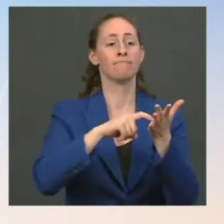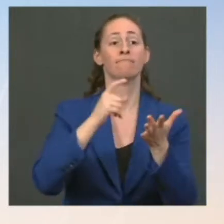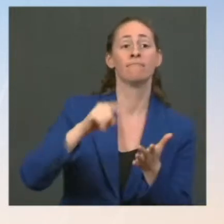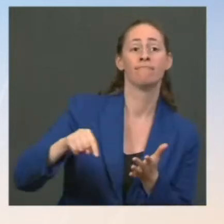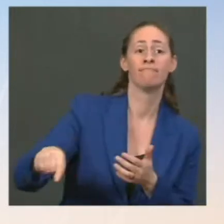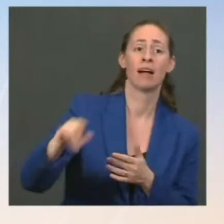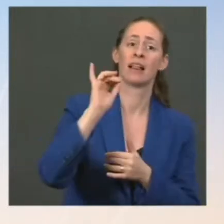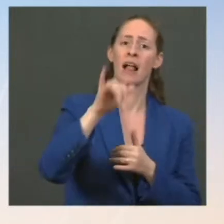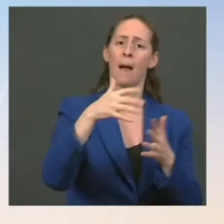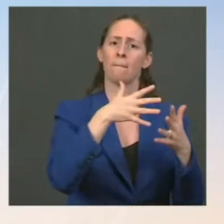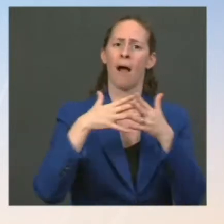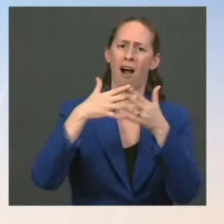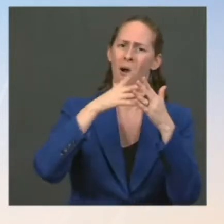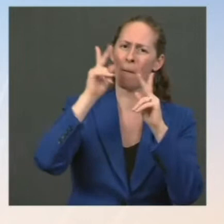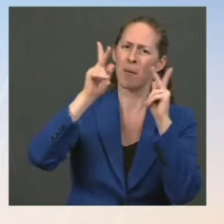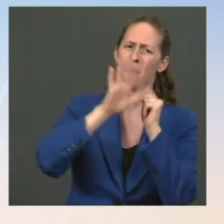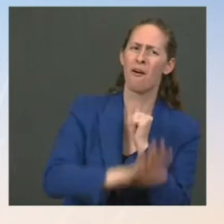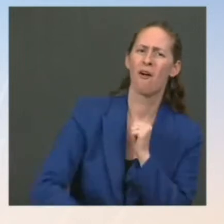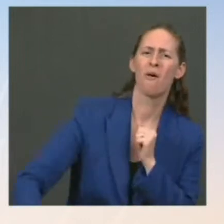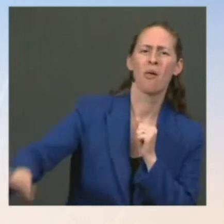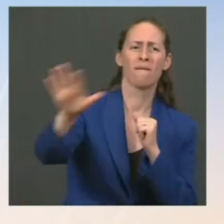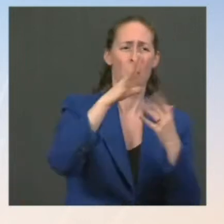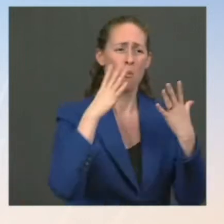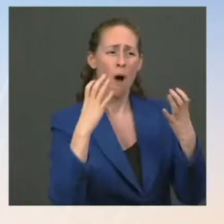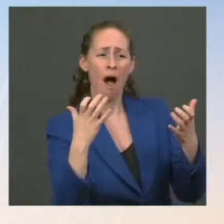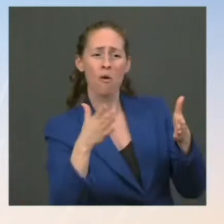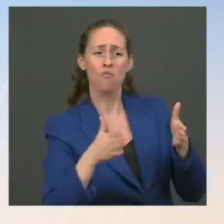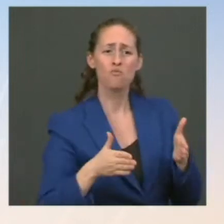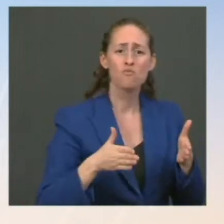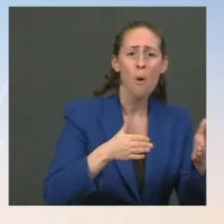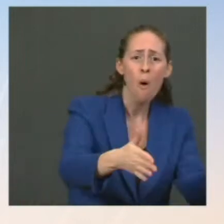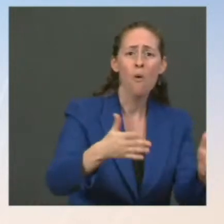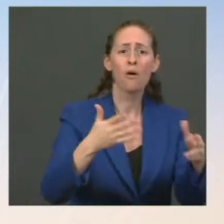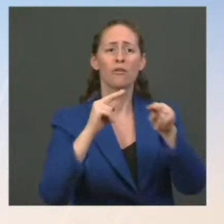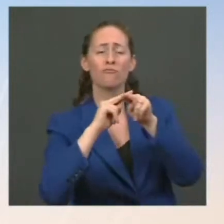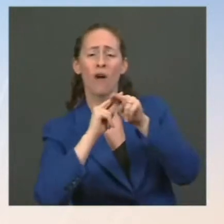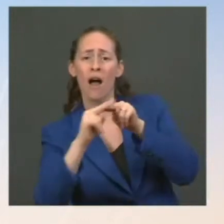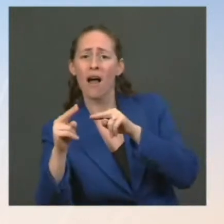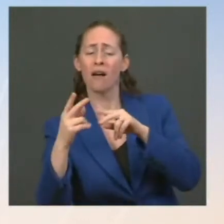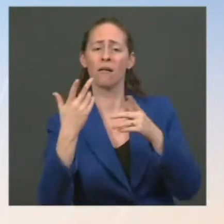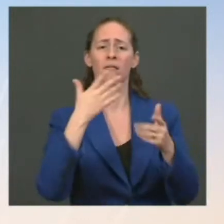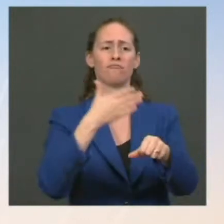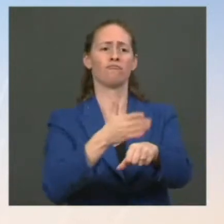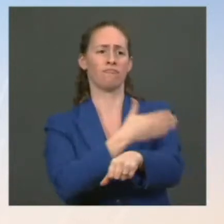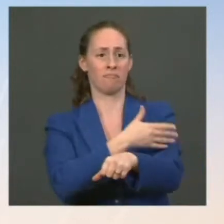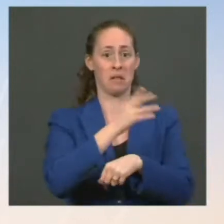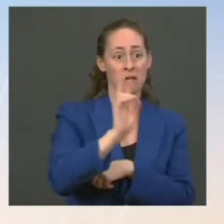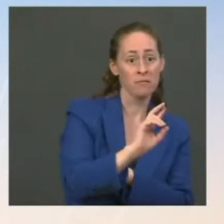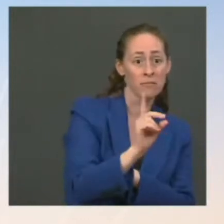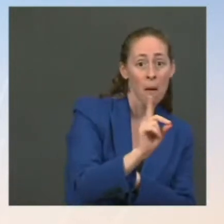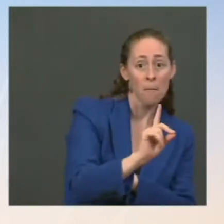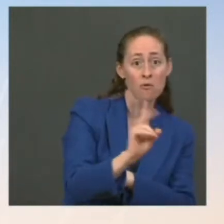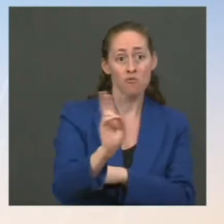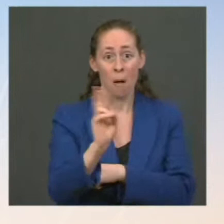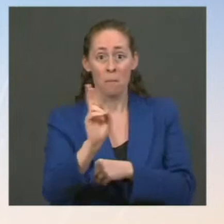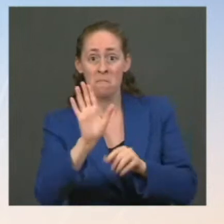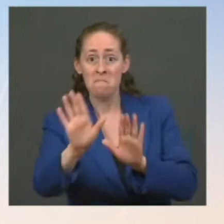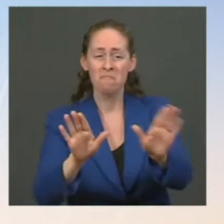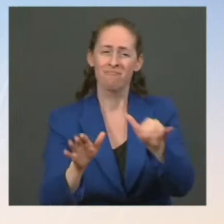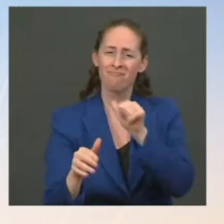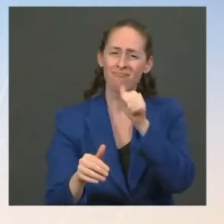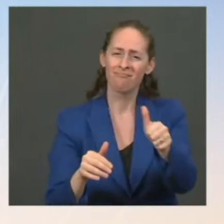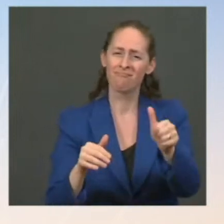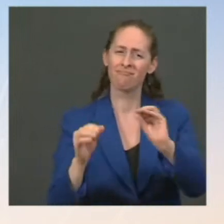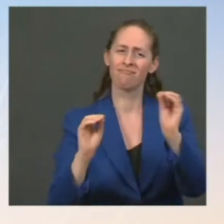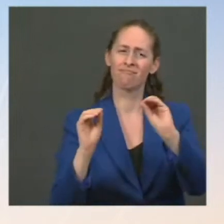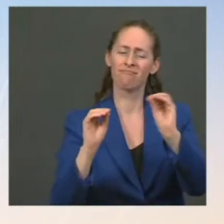people want. Roads, rails, bridges, they are not Republican or Democratic. They are they are initiatives, they are improvements the American